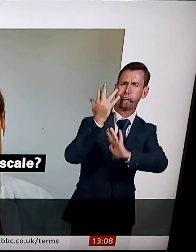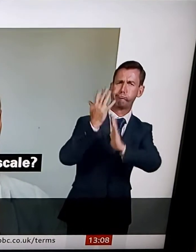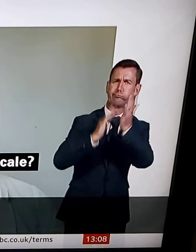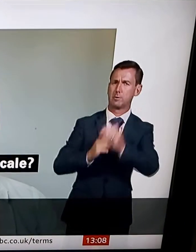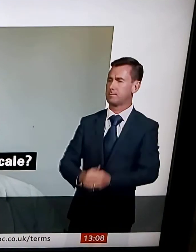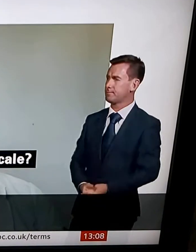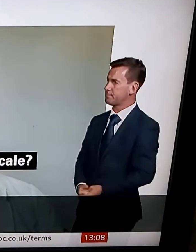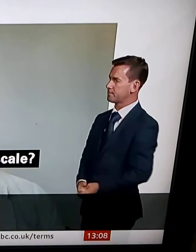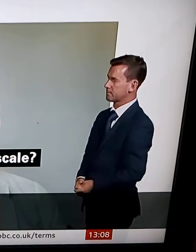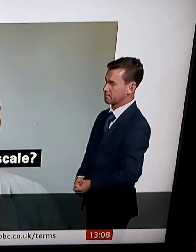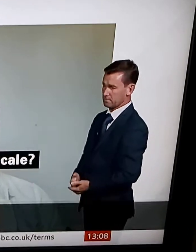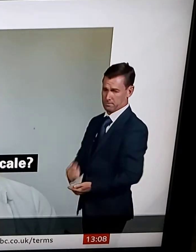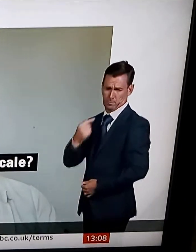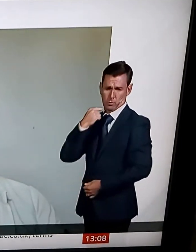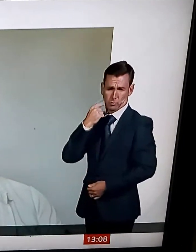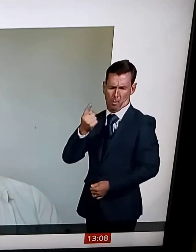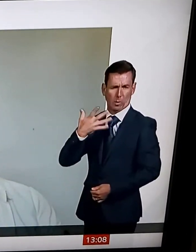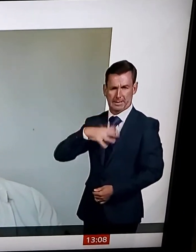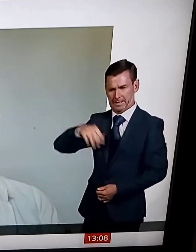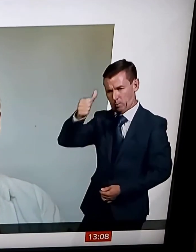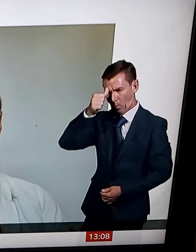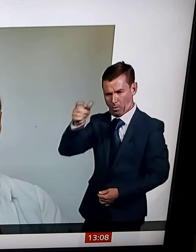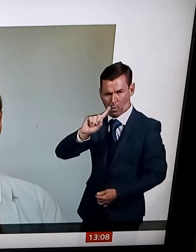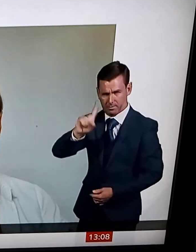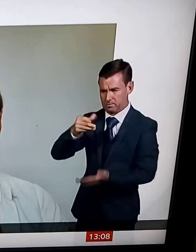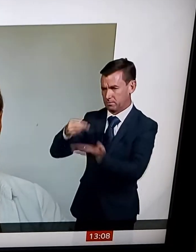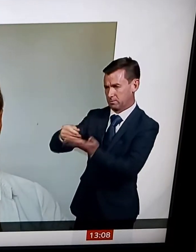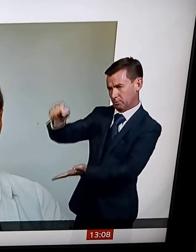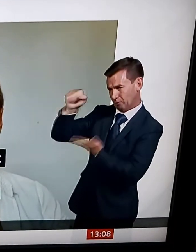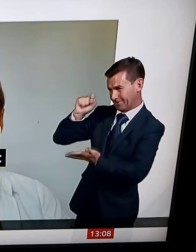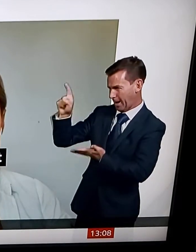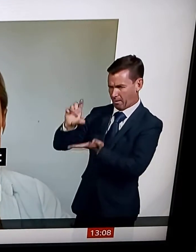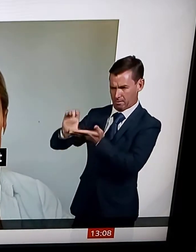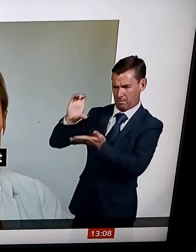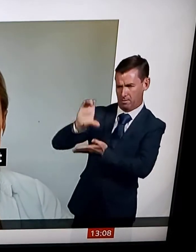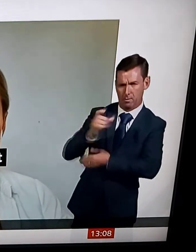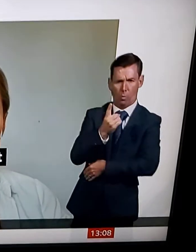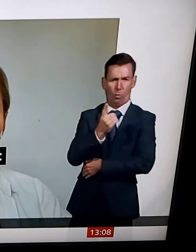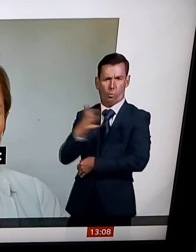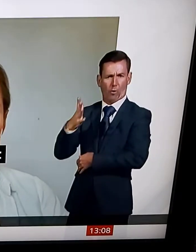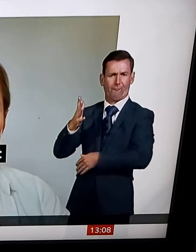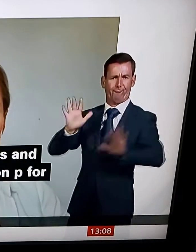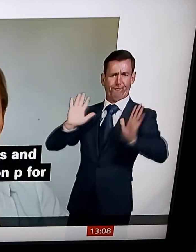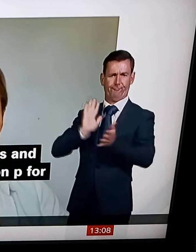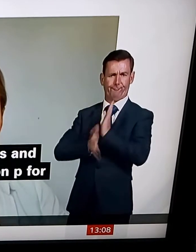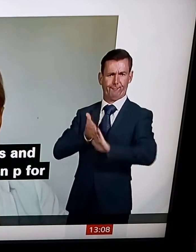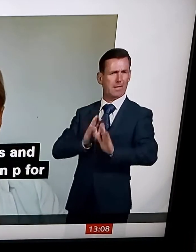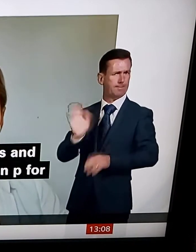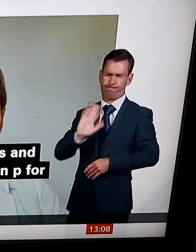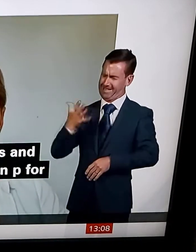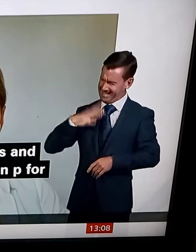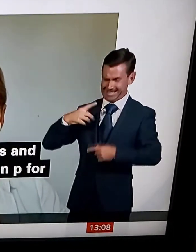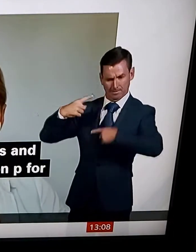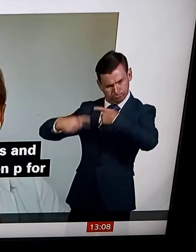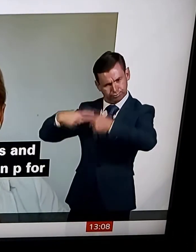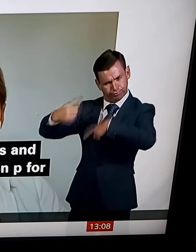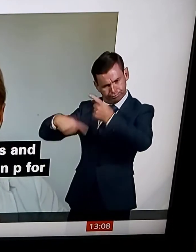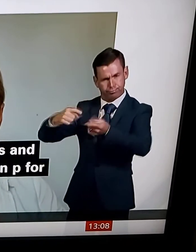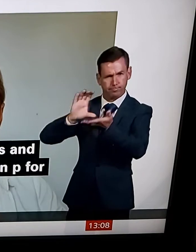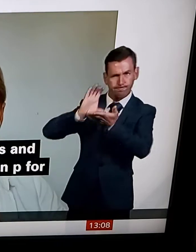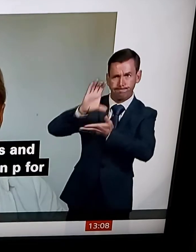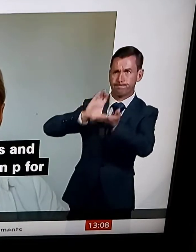easy thing to do if you want a compact climate change. It cuts emissions, and it cuts bills, and it creates loads and loads of